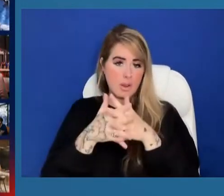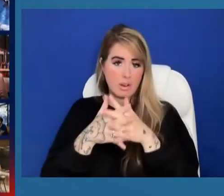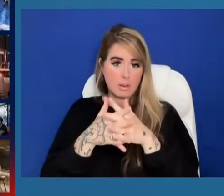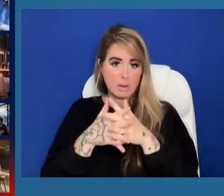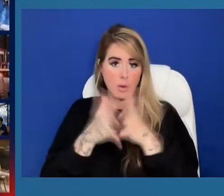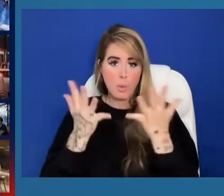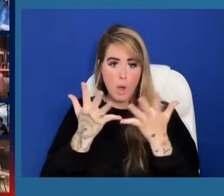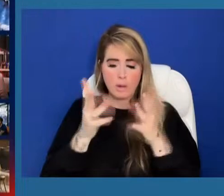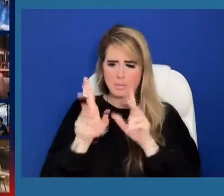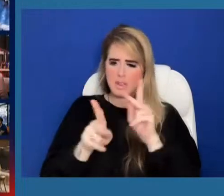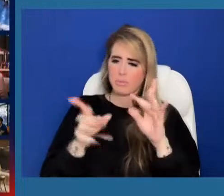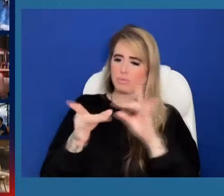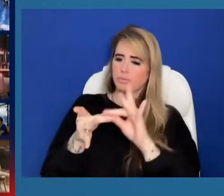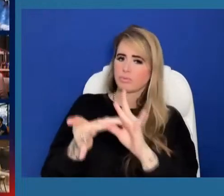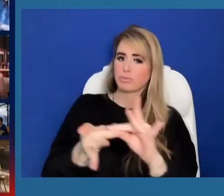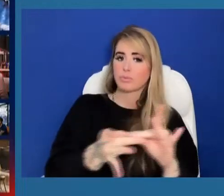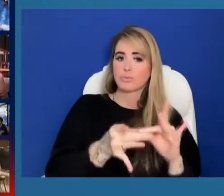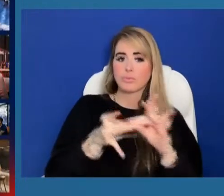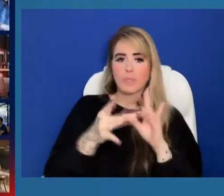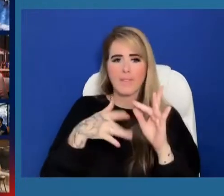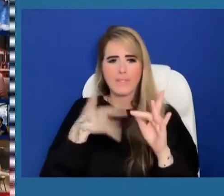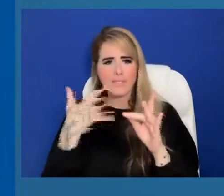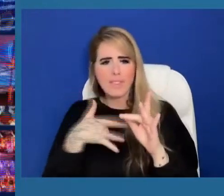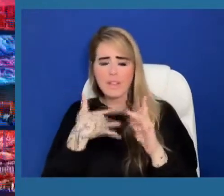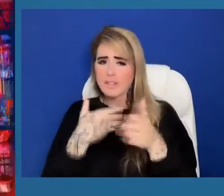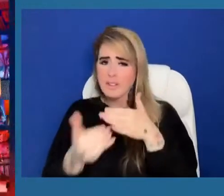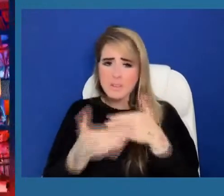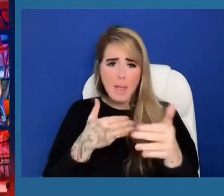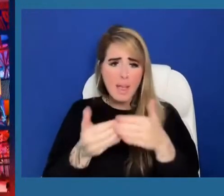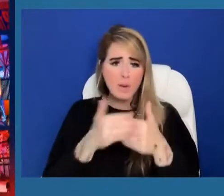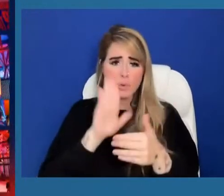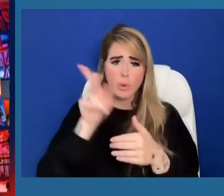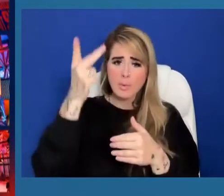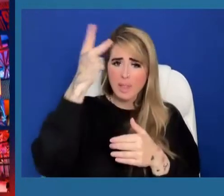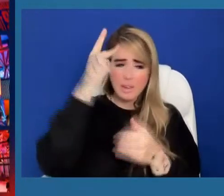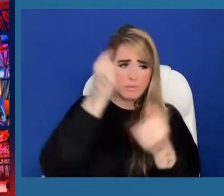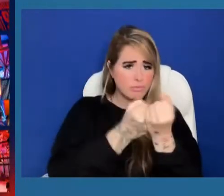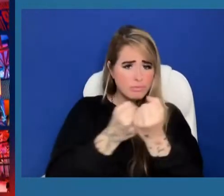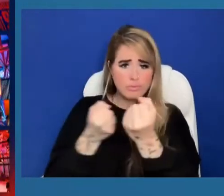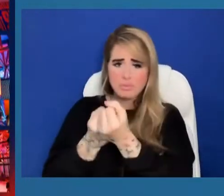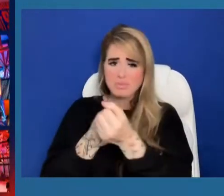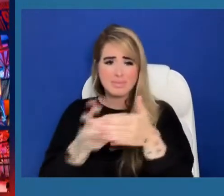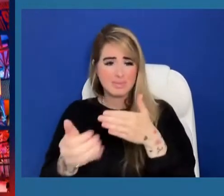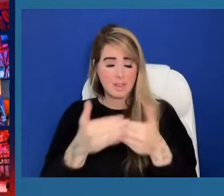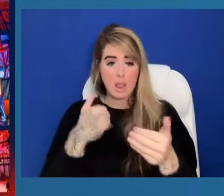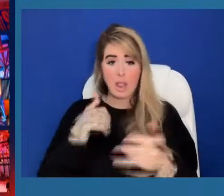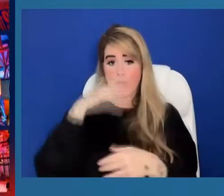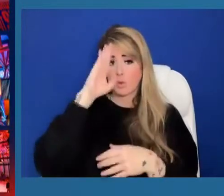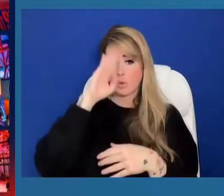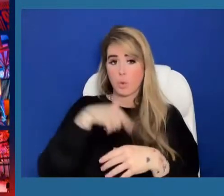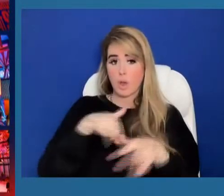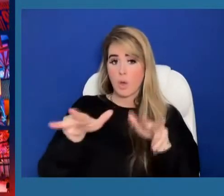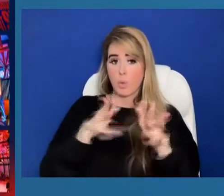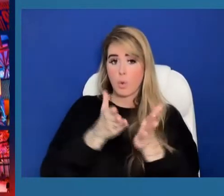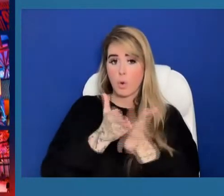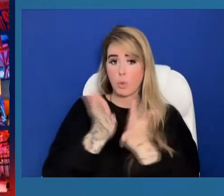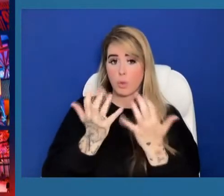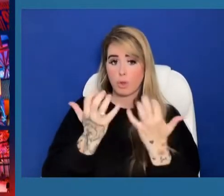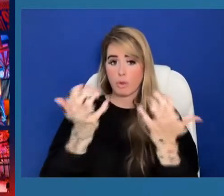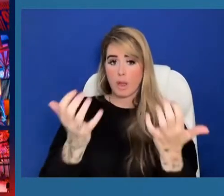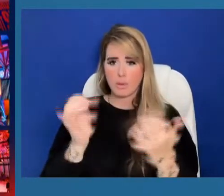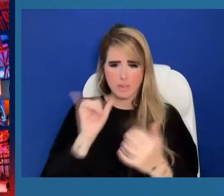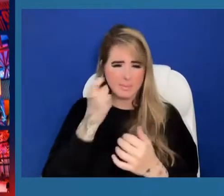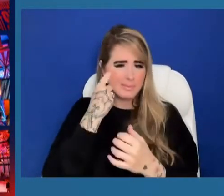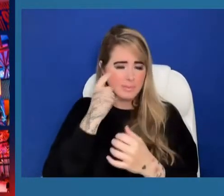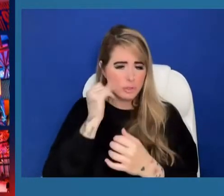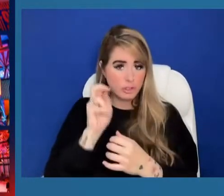people. To make people feel, regardless of your political affiliation. I know when I walk through the crowds, as I did just back in